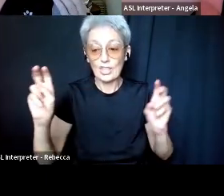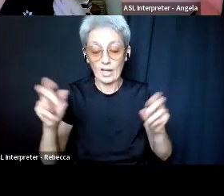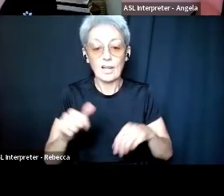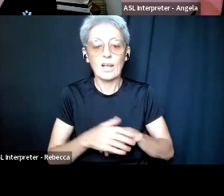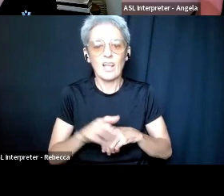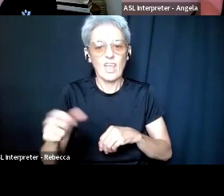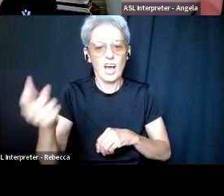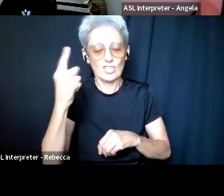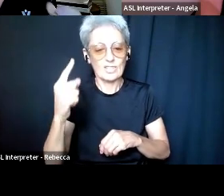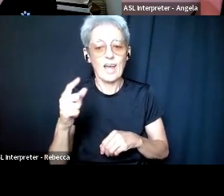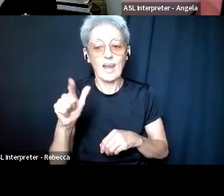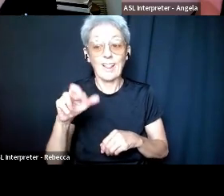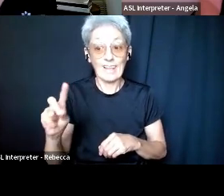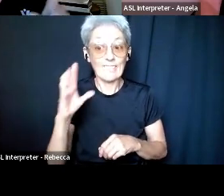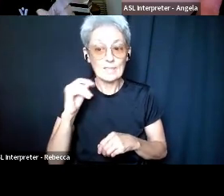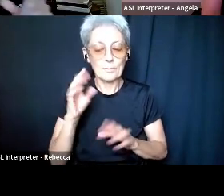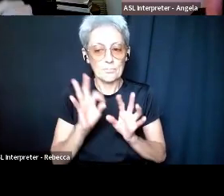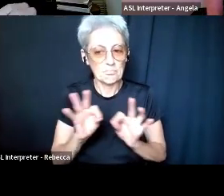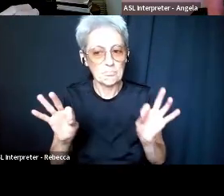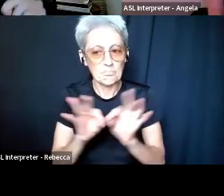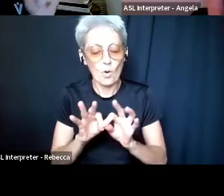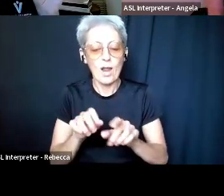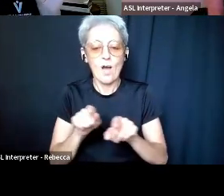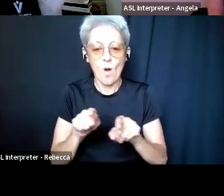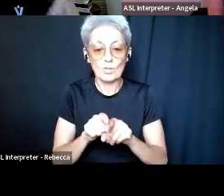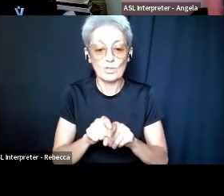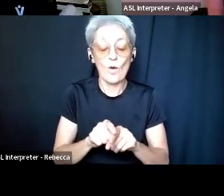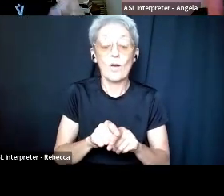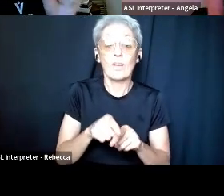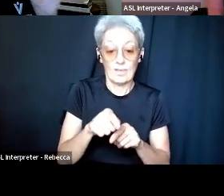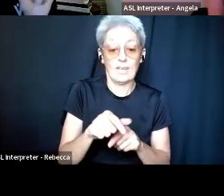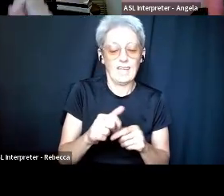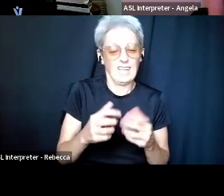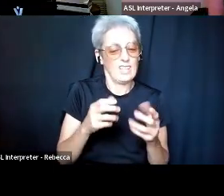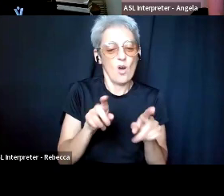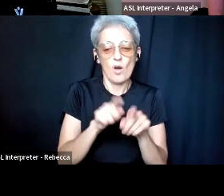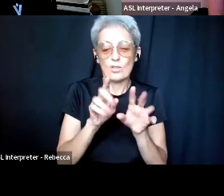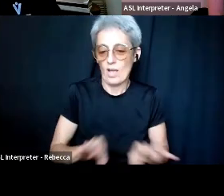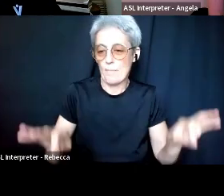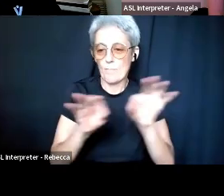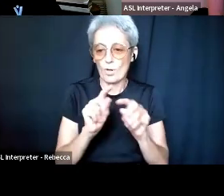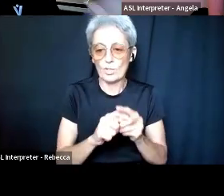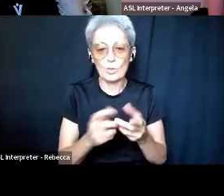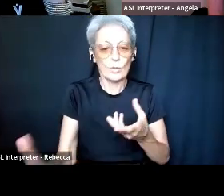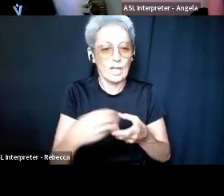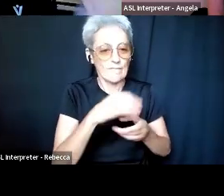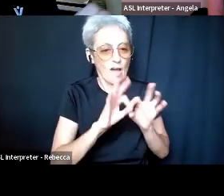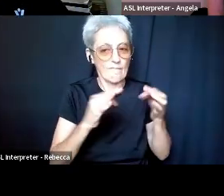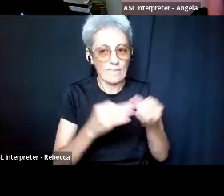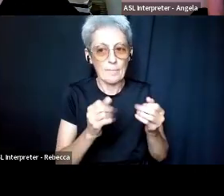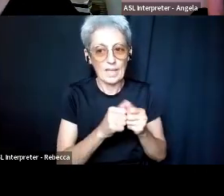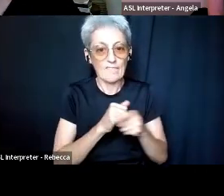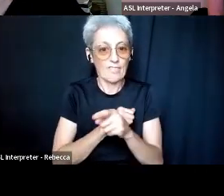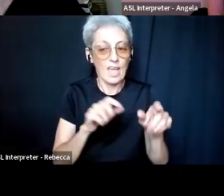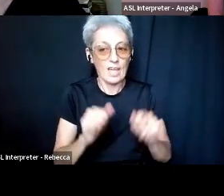value of lived experience and understanding how valuable it is to engage families when they are able to